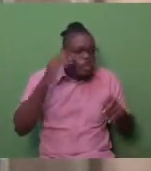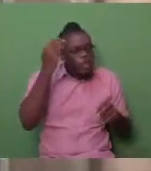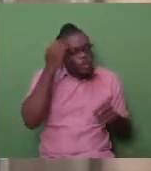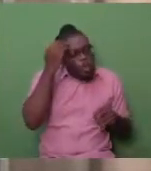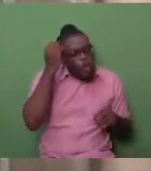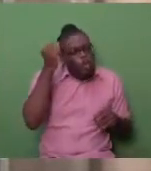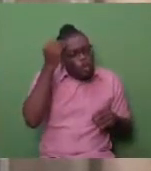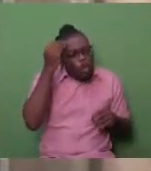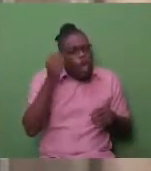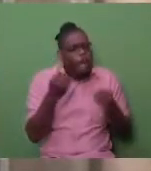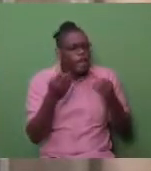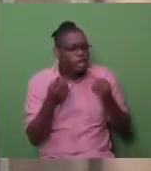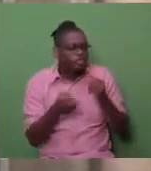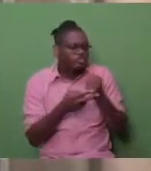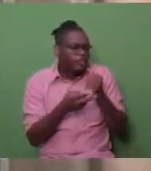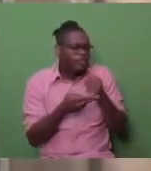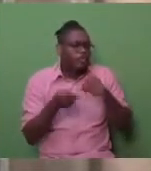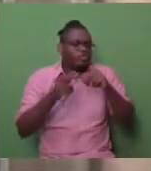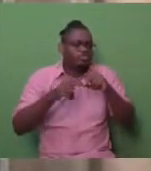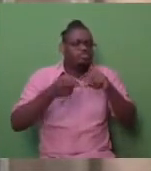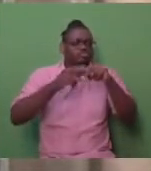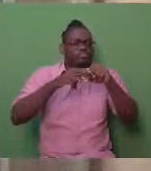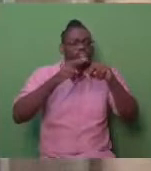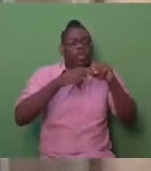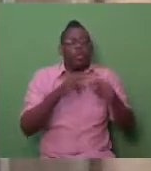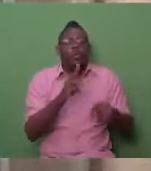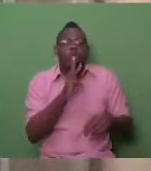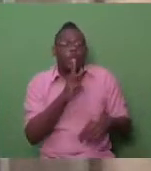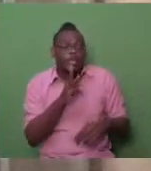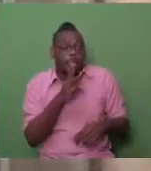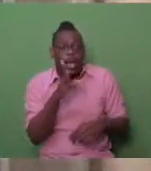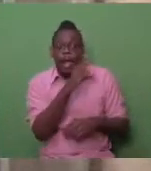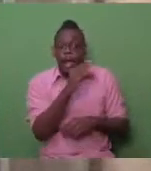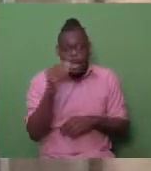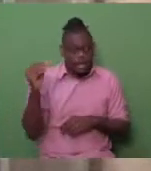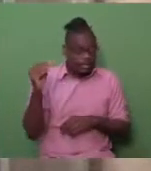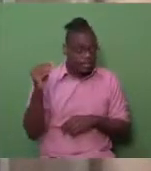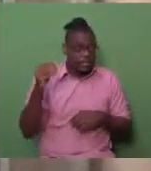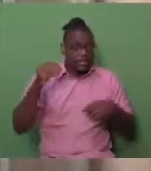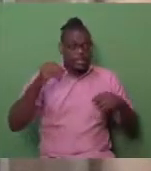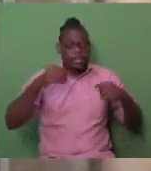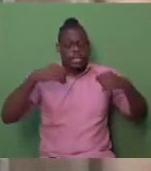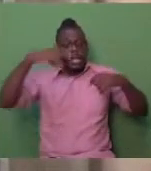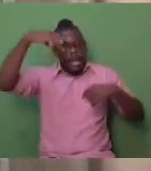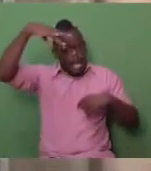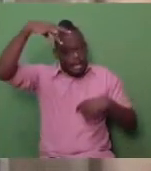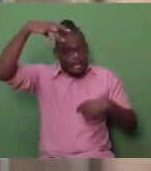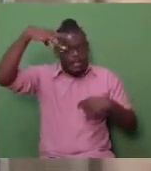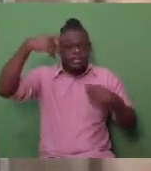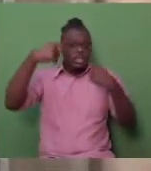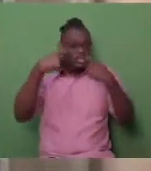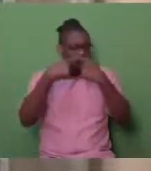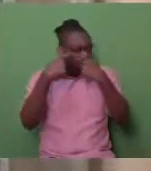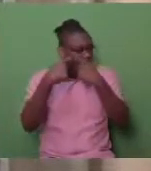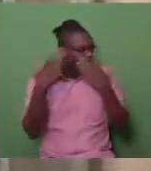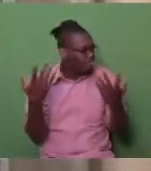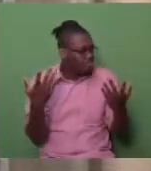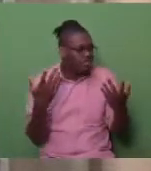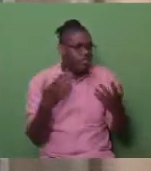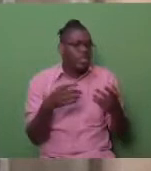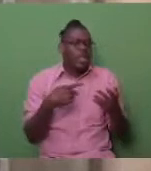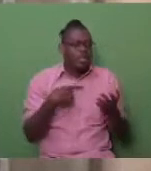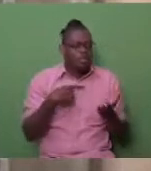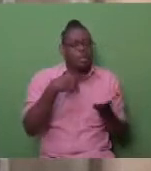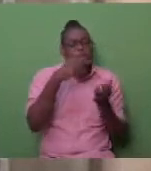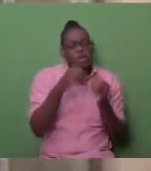consultations. However, when you look at the estimates, there is no allocation for the hosting of any public